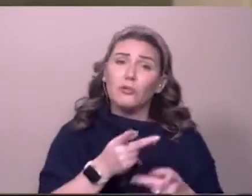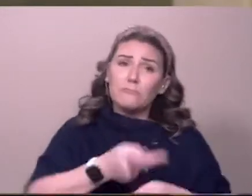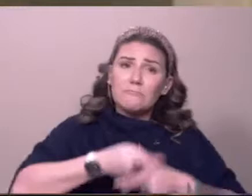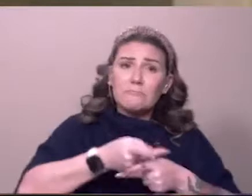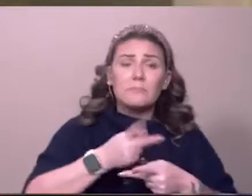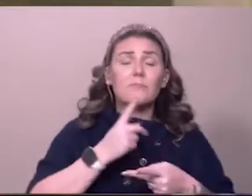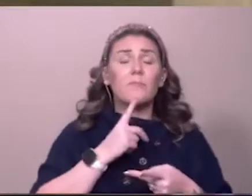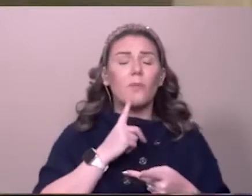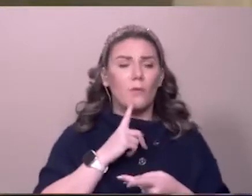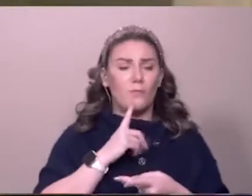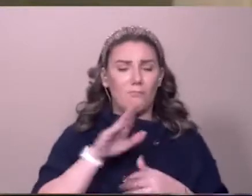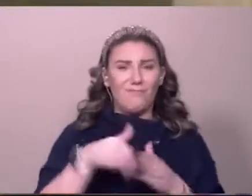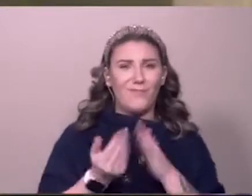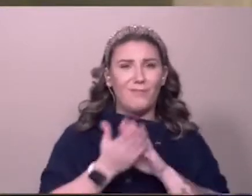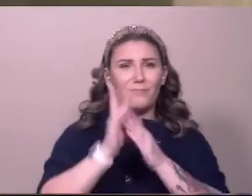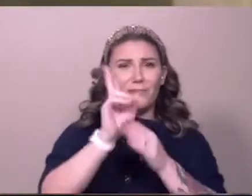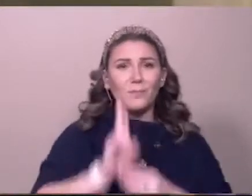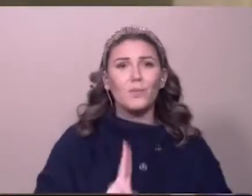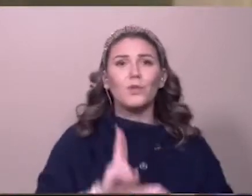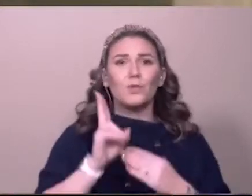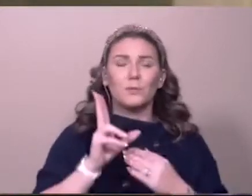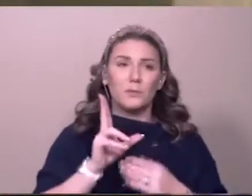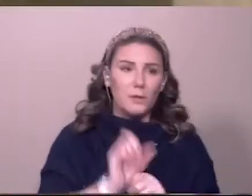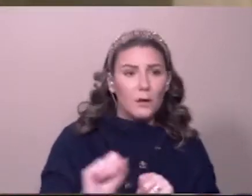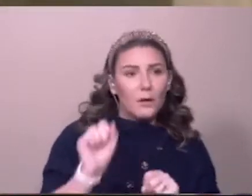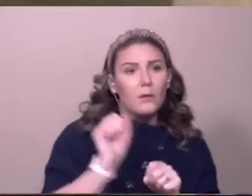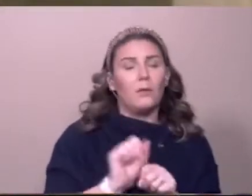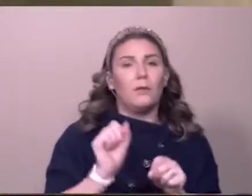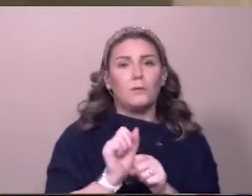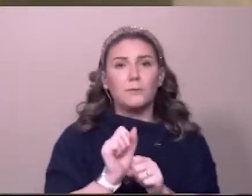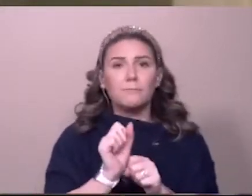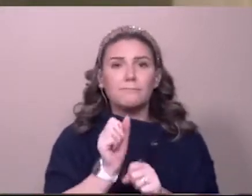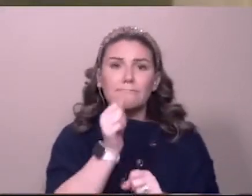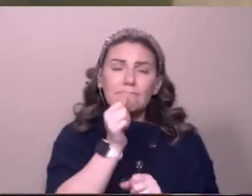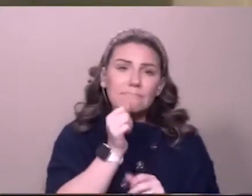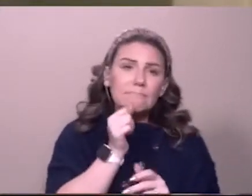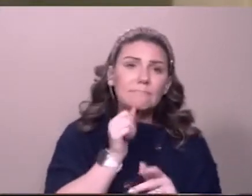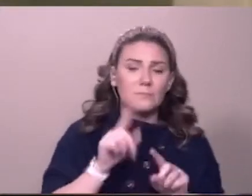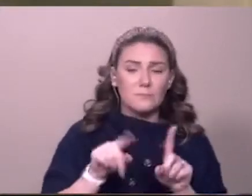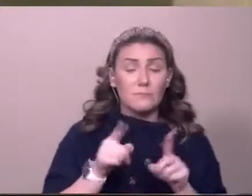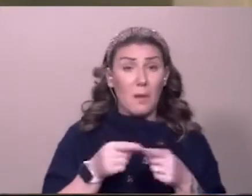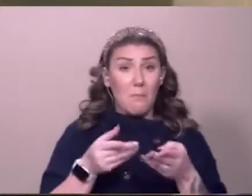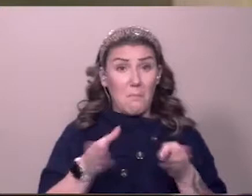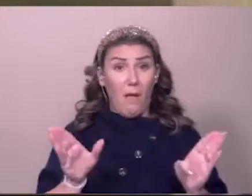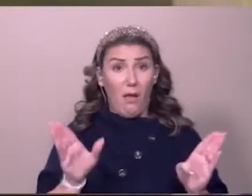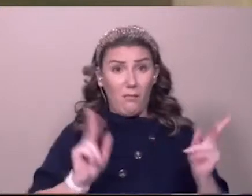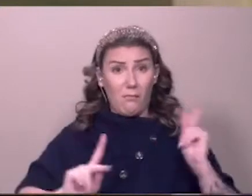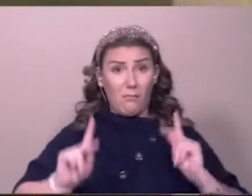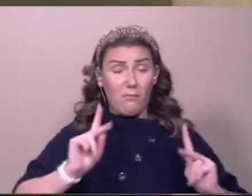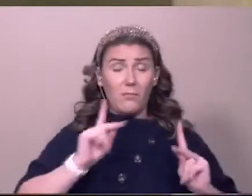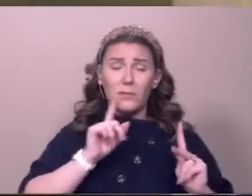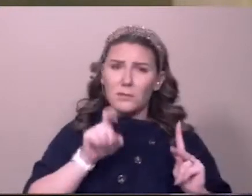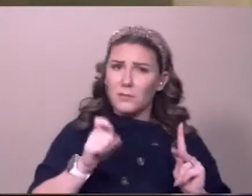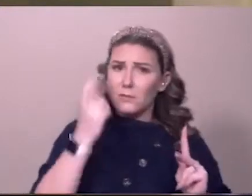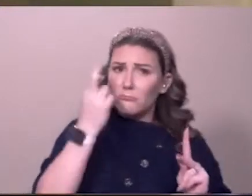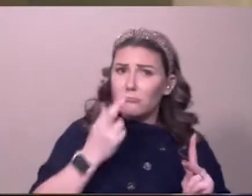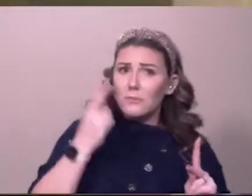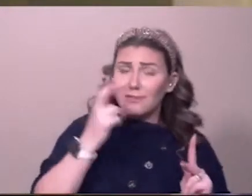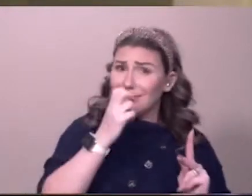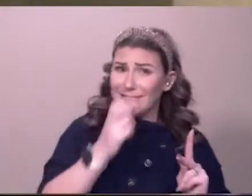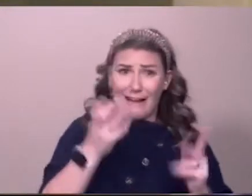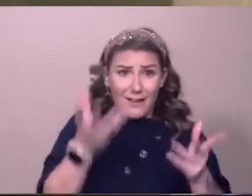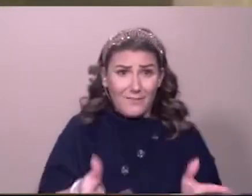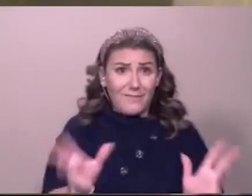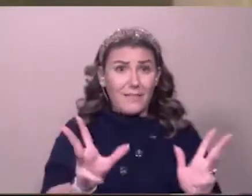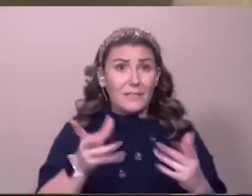really used to making it work, but the public just needs to continue to realize that this is not gone, that we're still